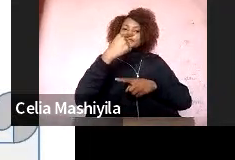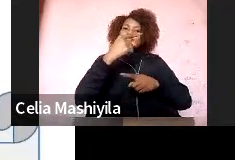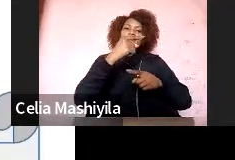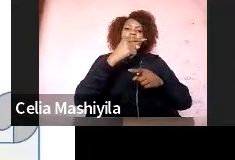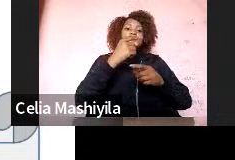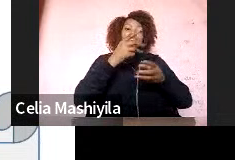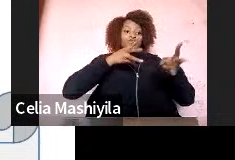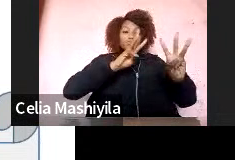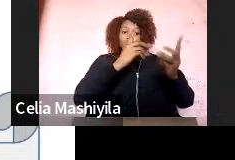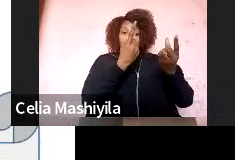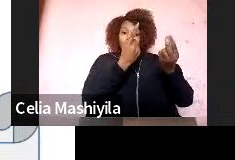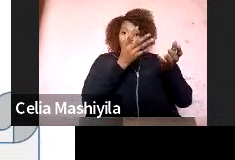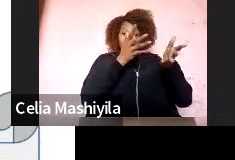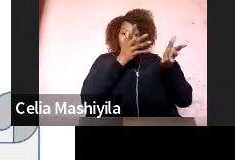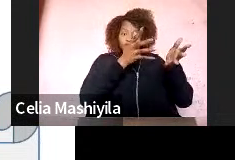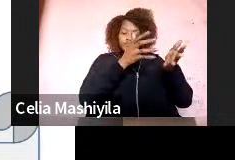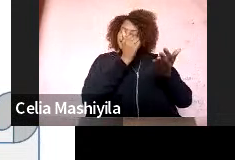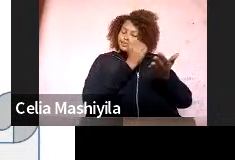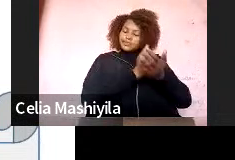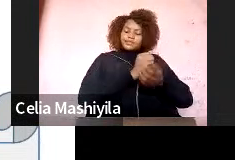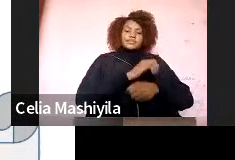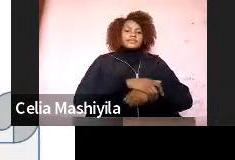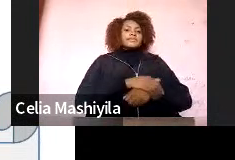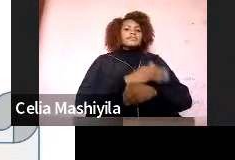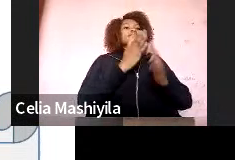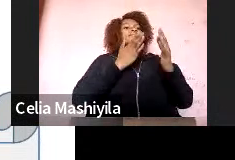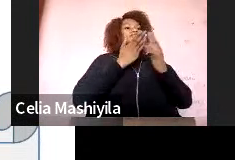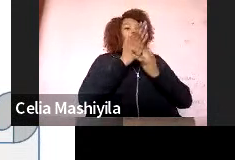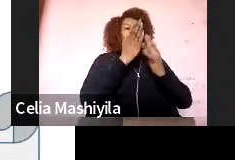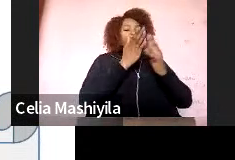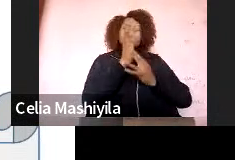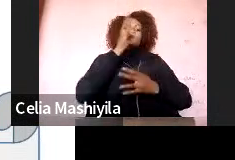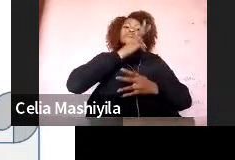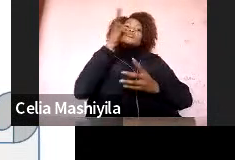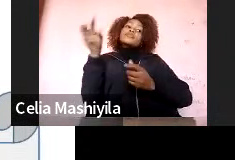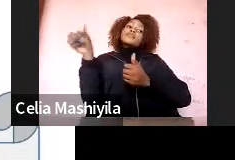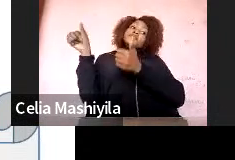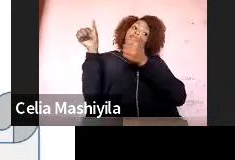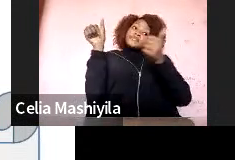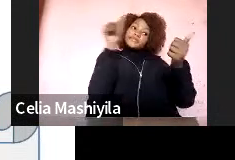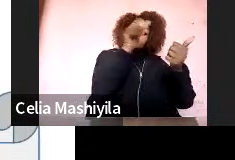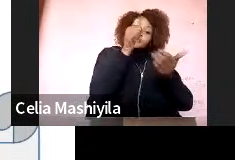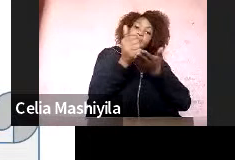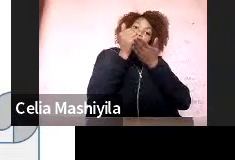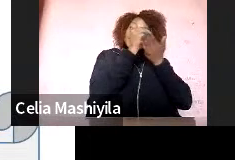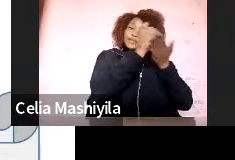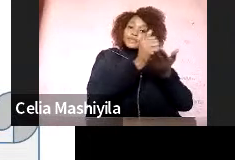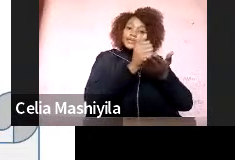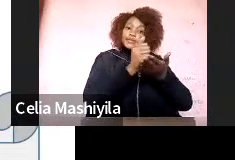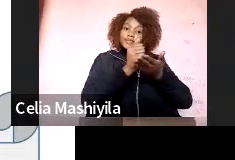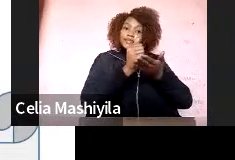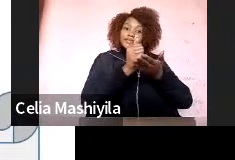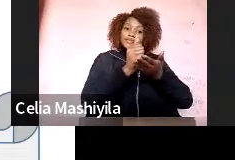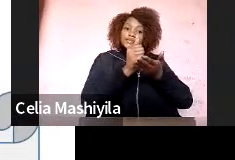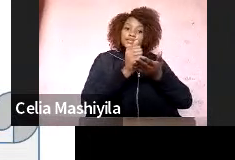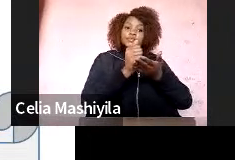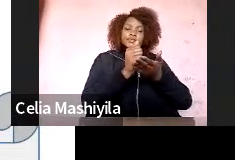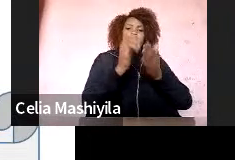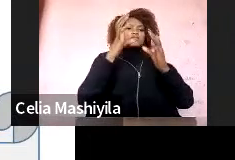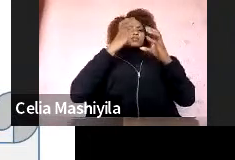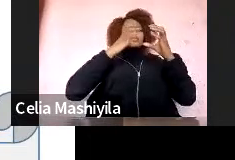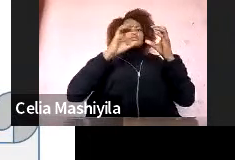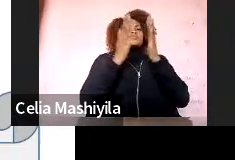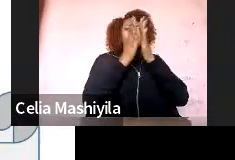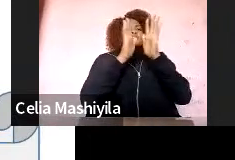The right to appeal in customs matters originate from the Kyoto Convention, Chapter 10 of the General